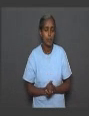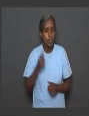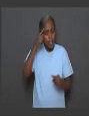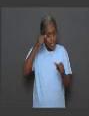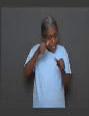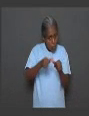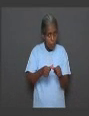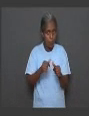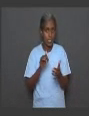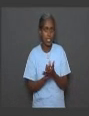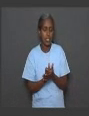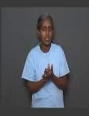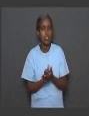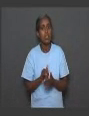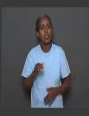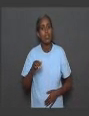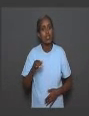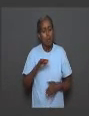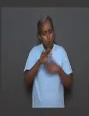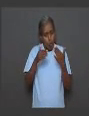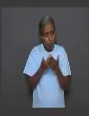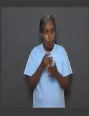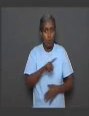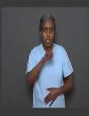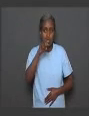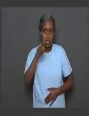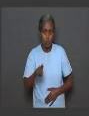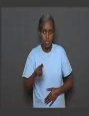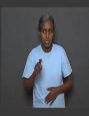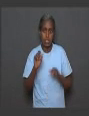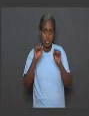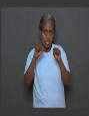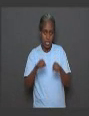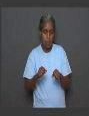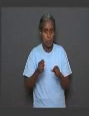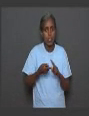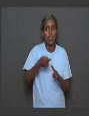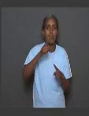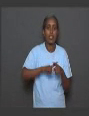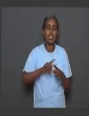Remember that, like all equations, it can be reversed.